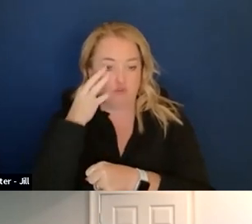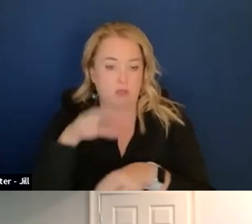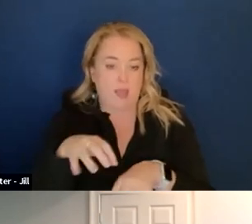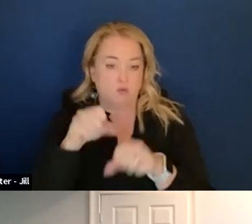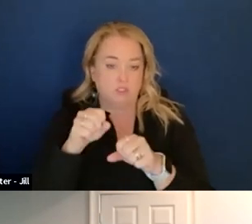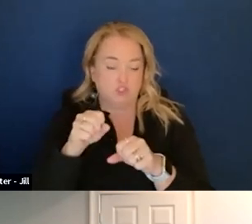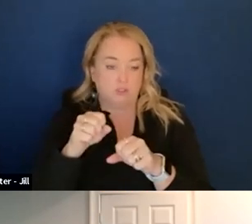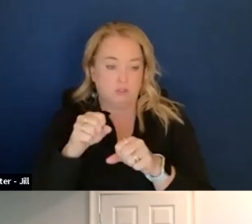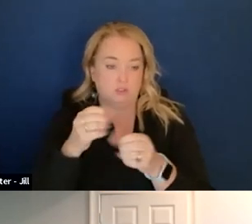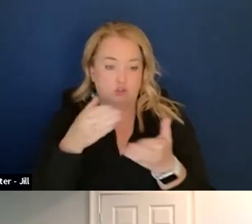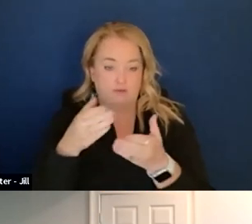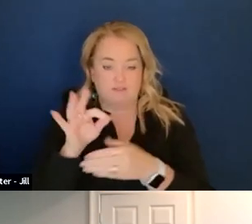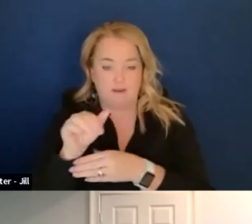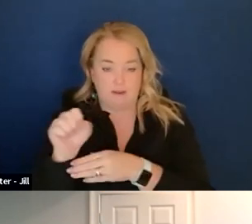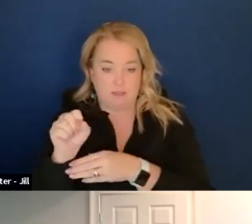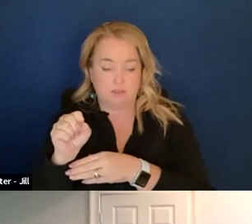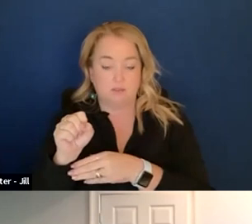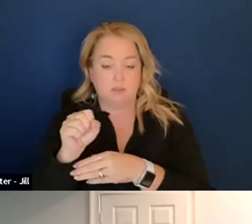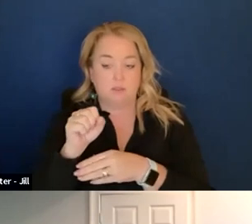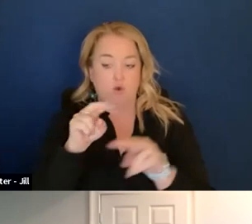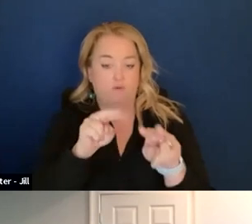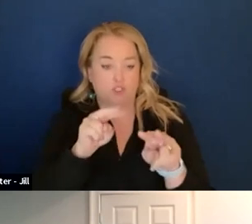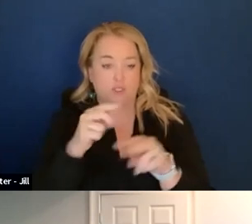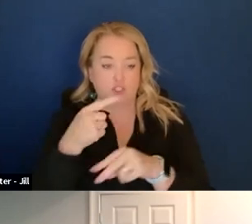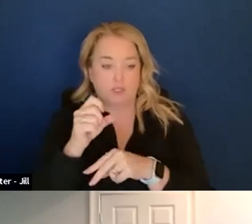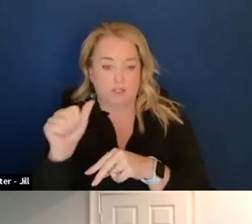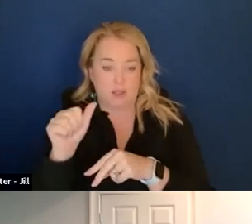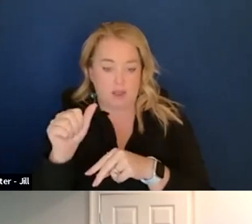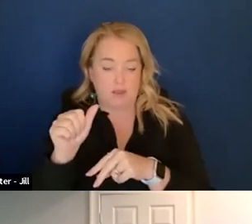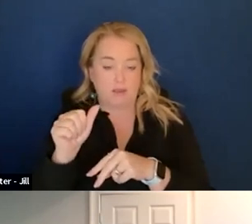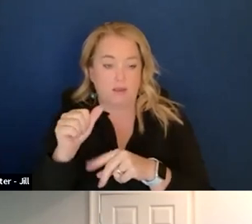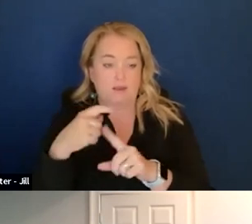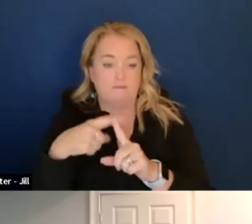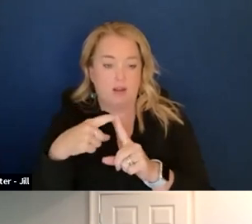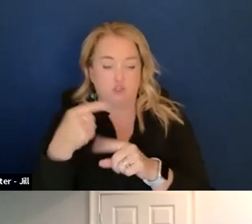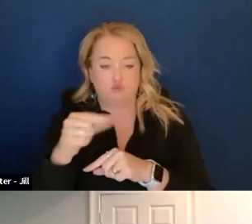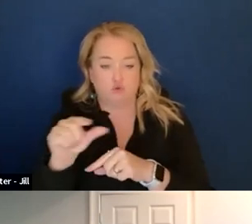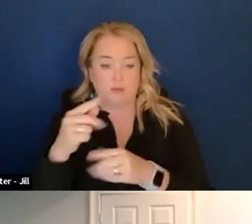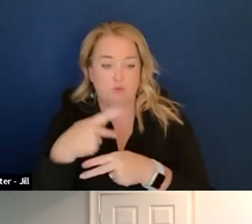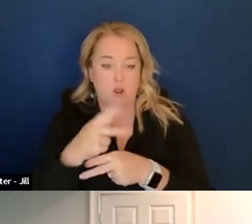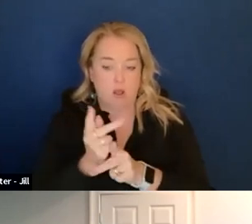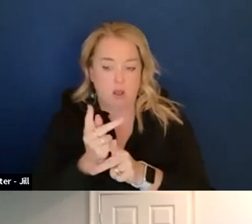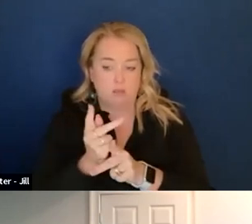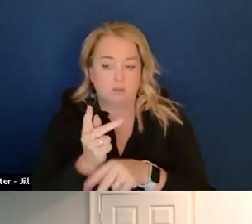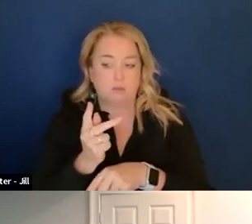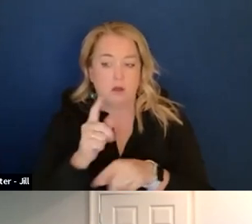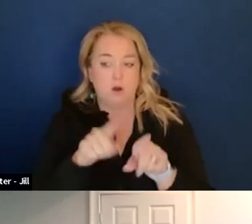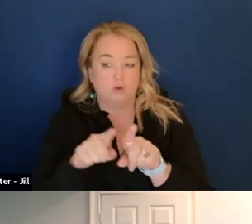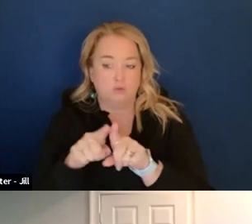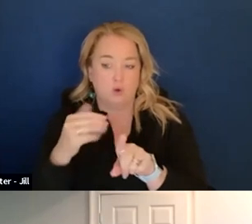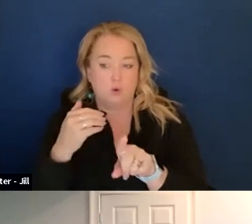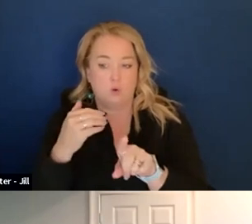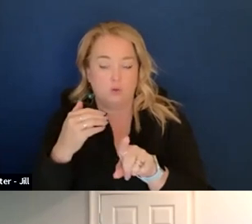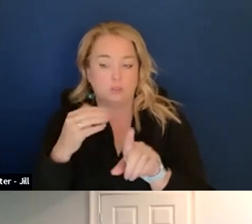Service, FAC, which oversees the GSA Advantage green products compilation, also has been